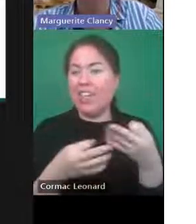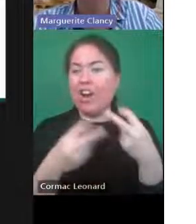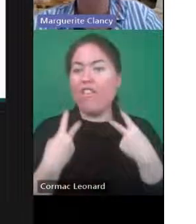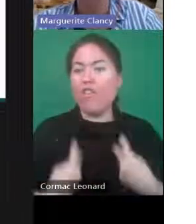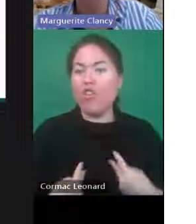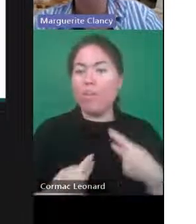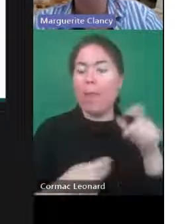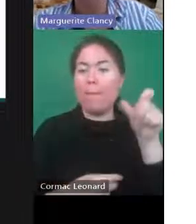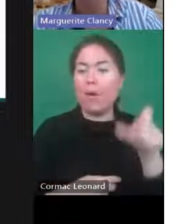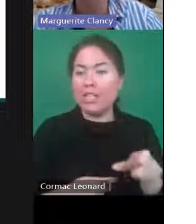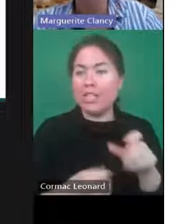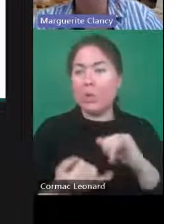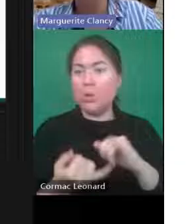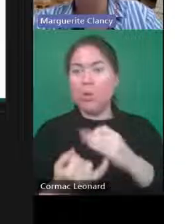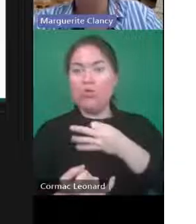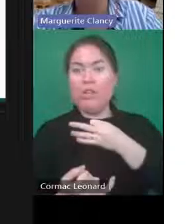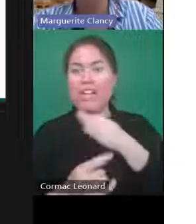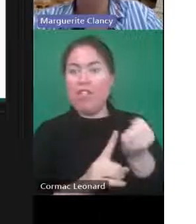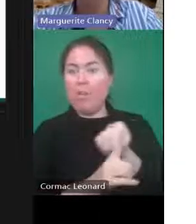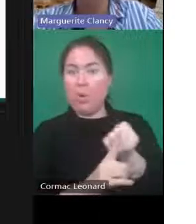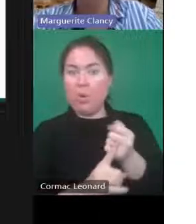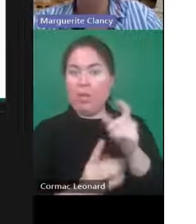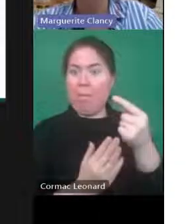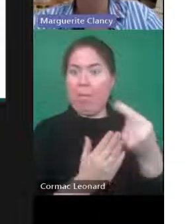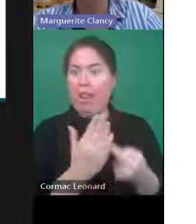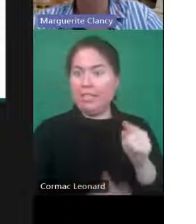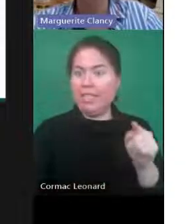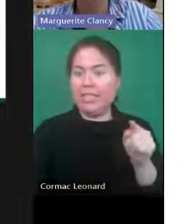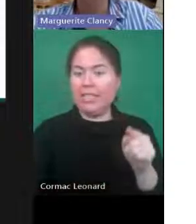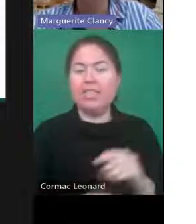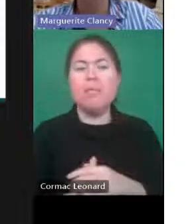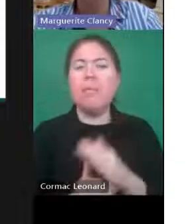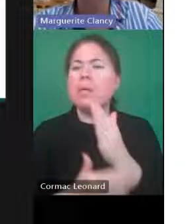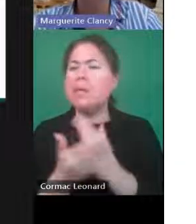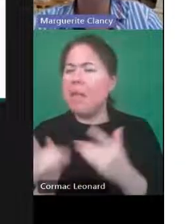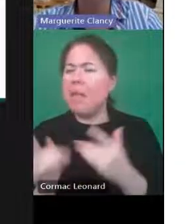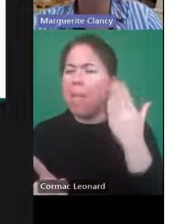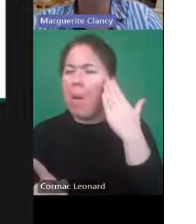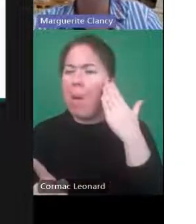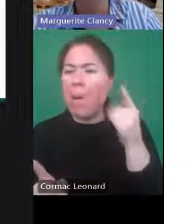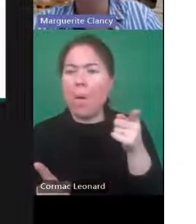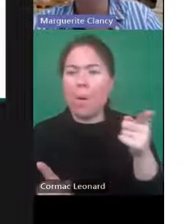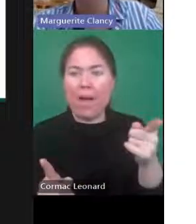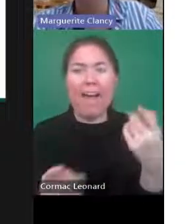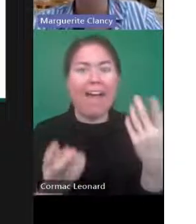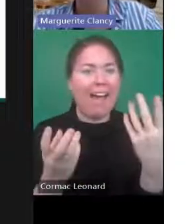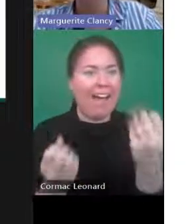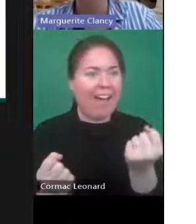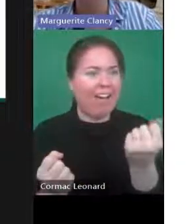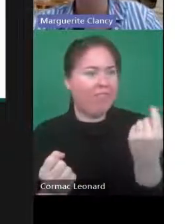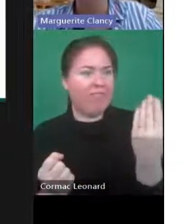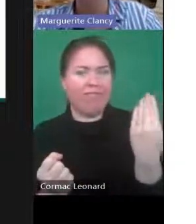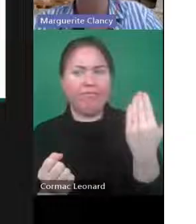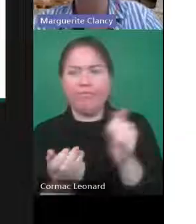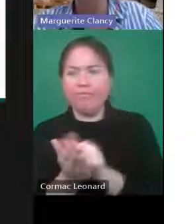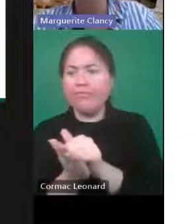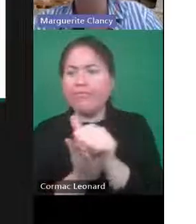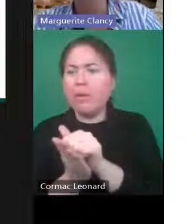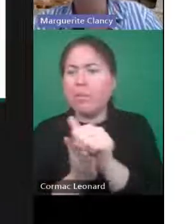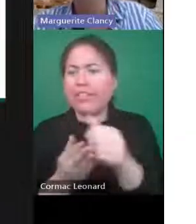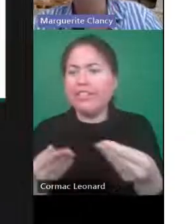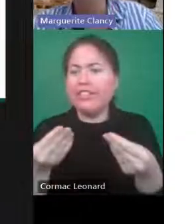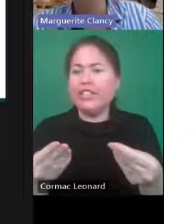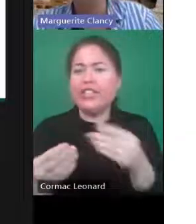Risk of Abuse. And some of you may be aware that there's also been a publication of Moving Forward